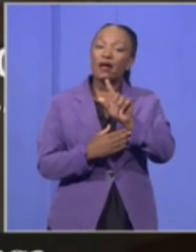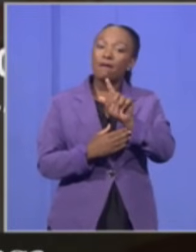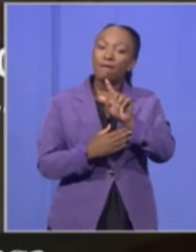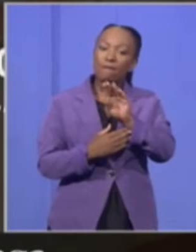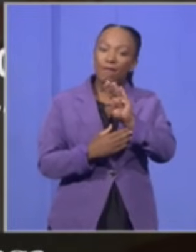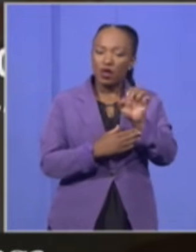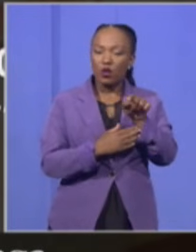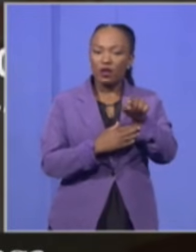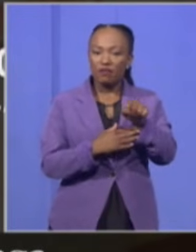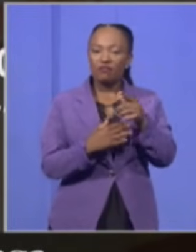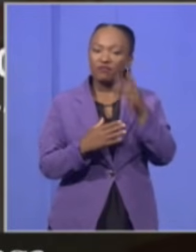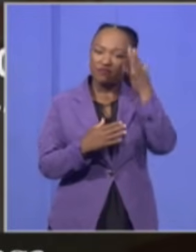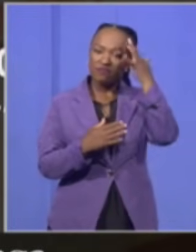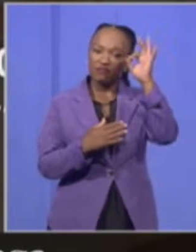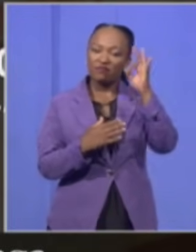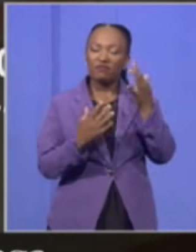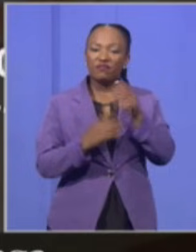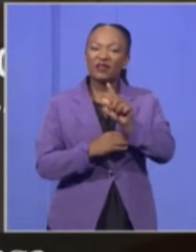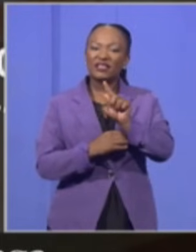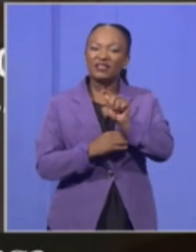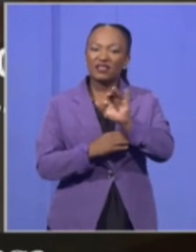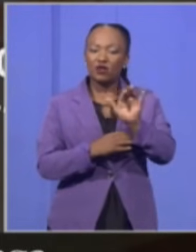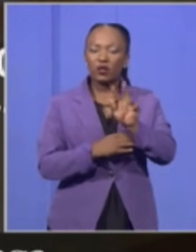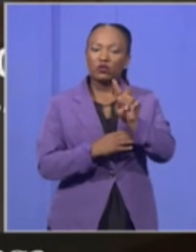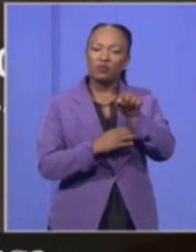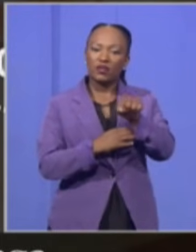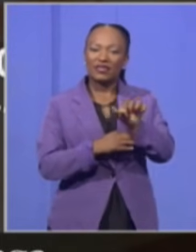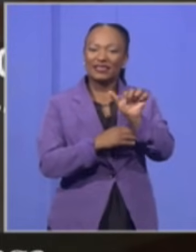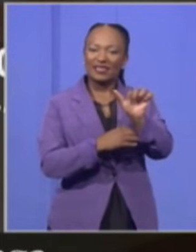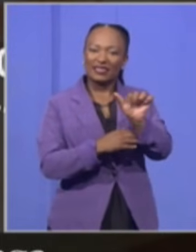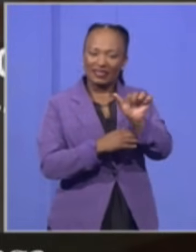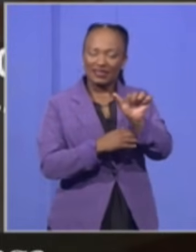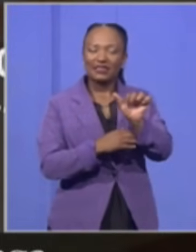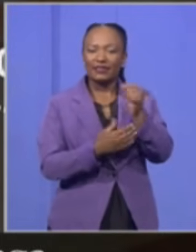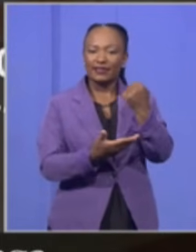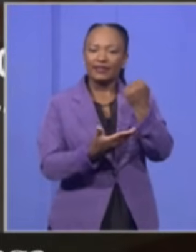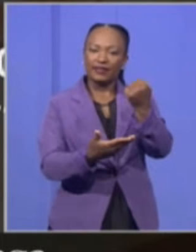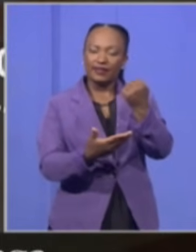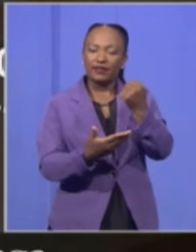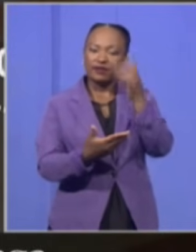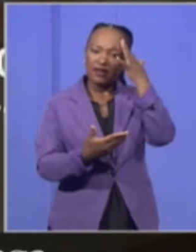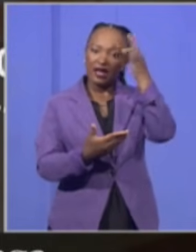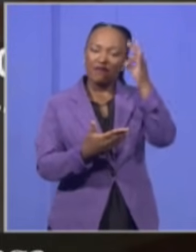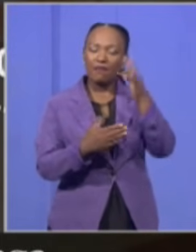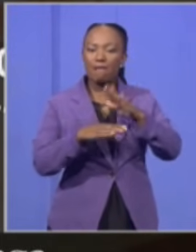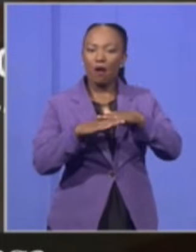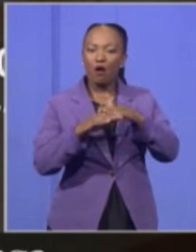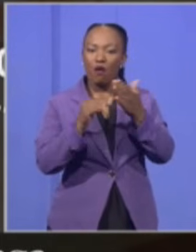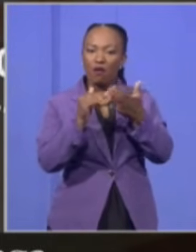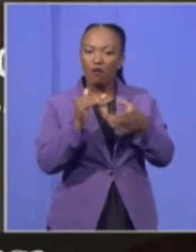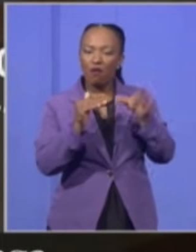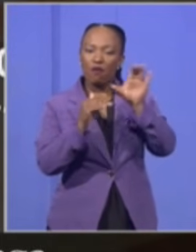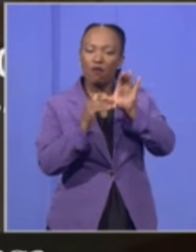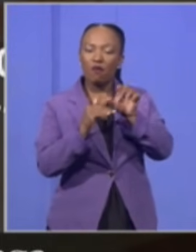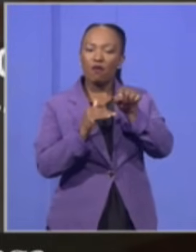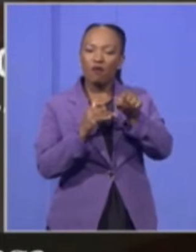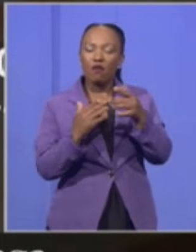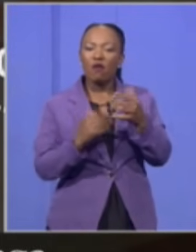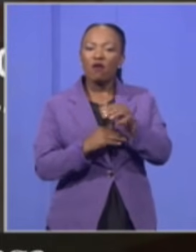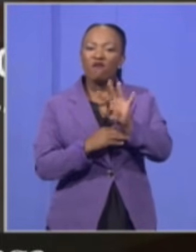fihla go diranta tše ditrilione tše 2.6. Mašeleng ao mmušo o hlaelelago ka gona a ka lekanetša go diperesente